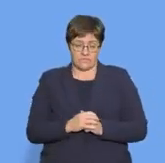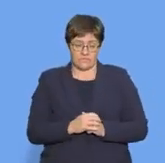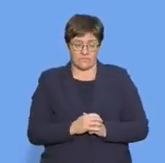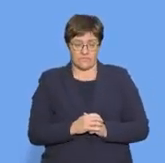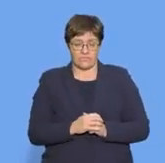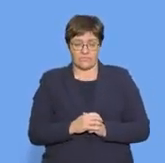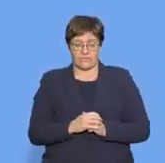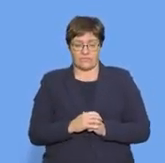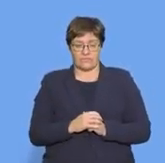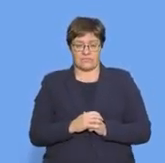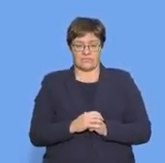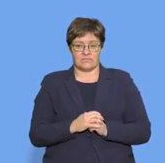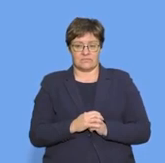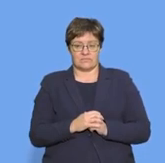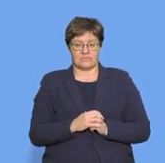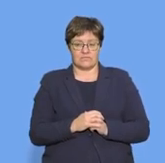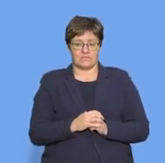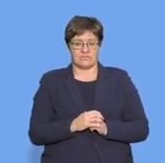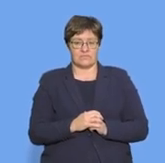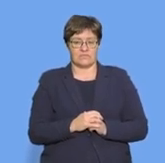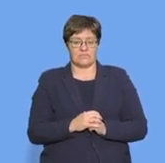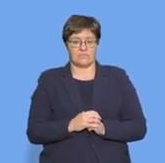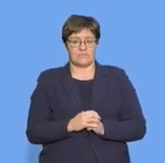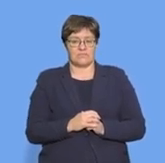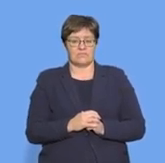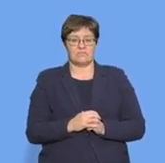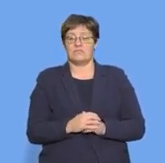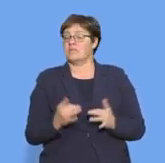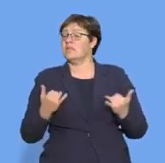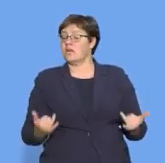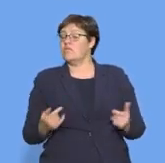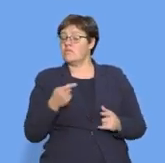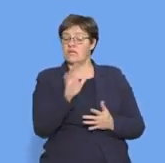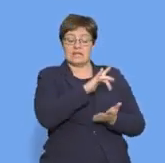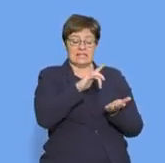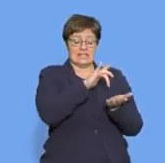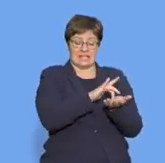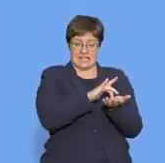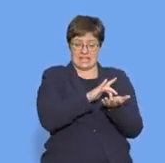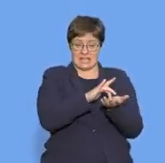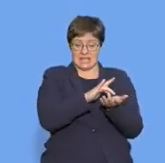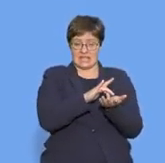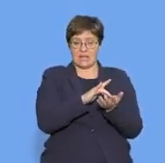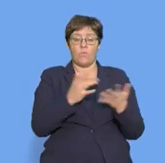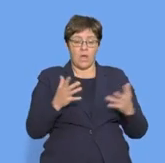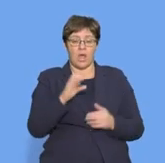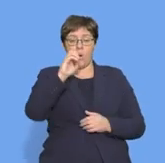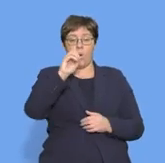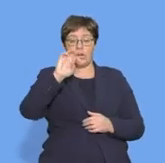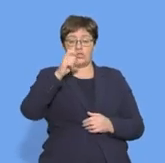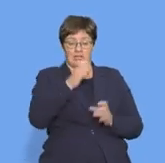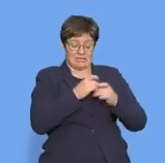to 4. So the radius of the circle is 4 units. Now, if the center is now at the